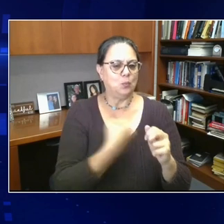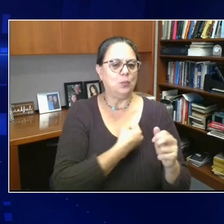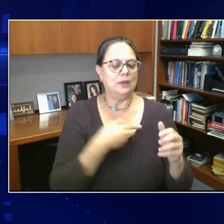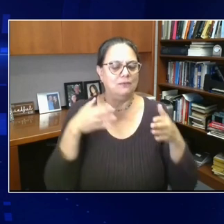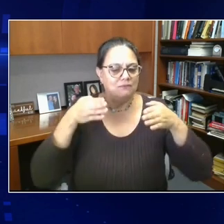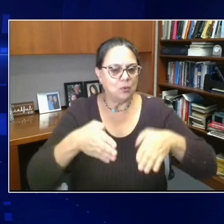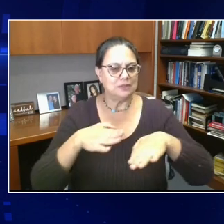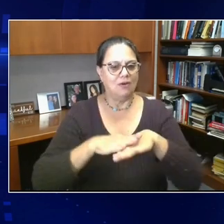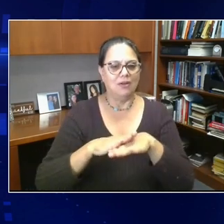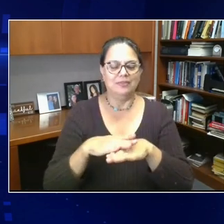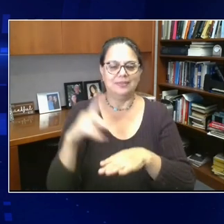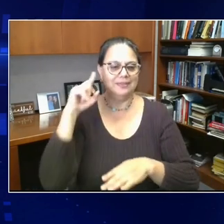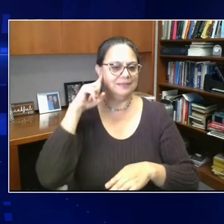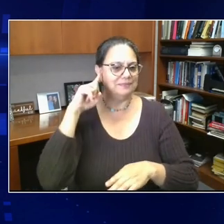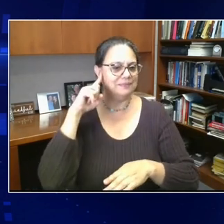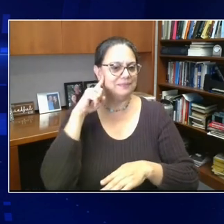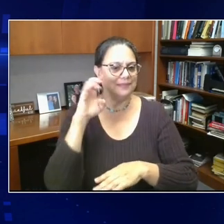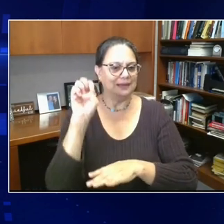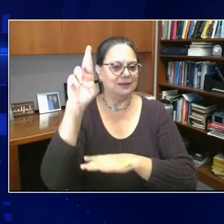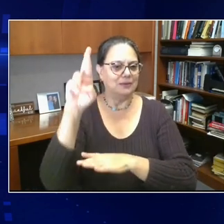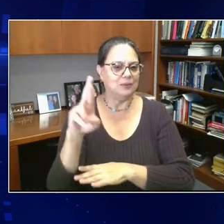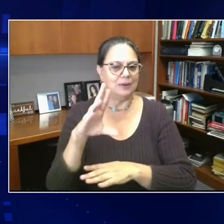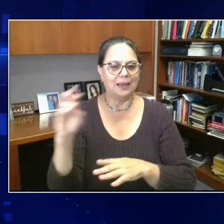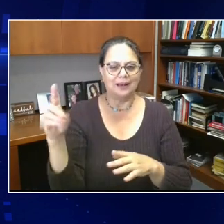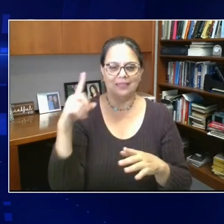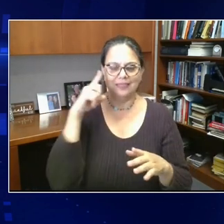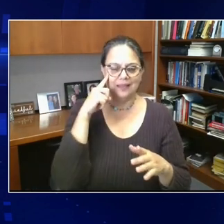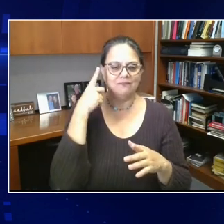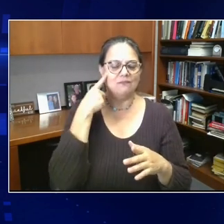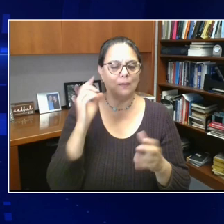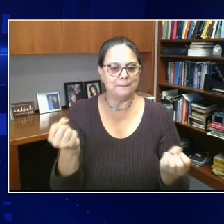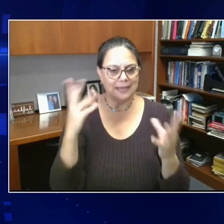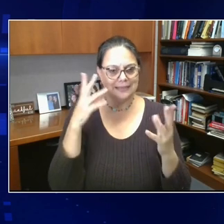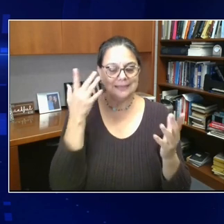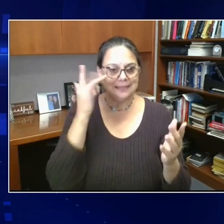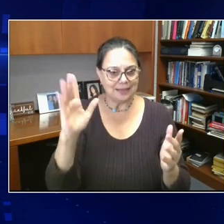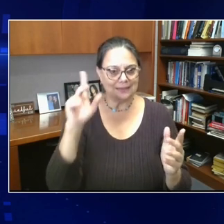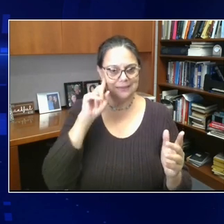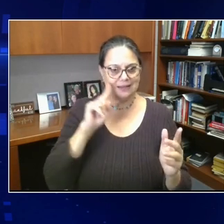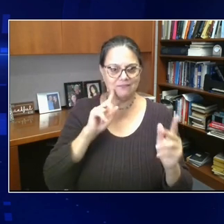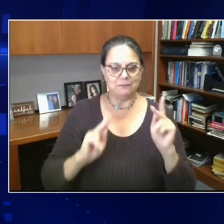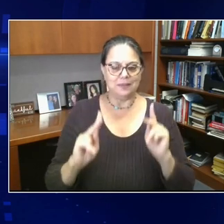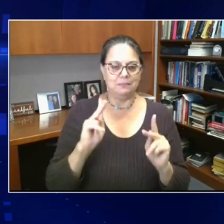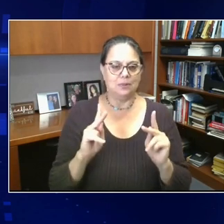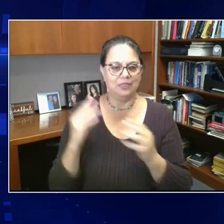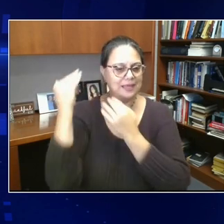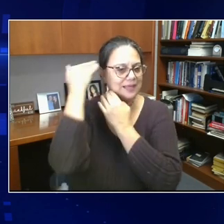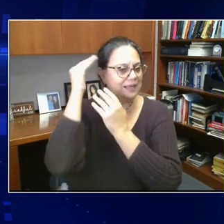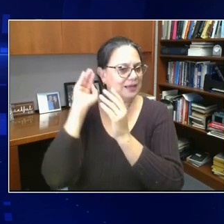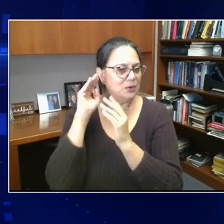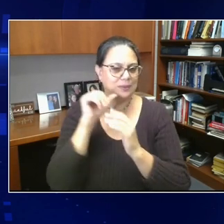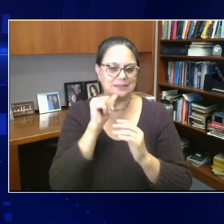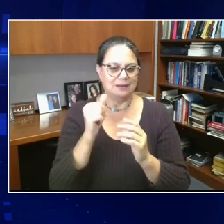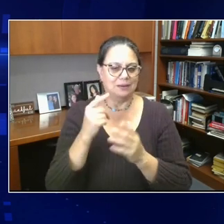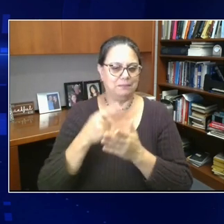Regardless of which term is used, it is an issue because it focuses solely on the ear. And for many